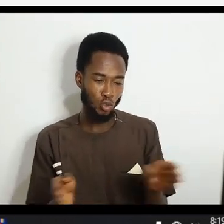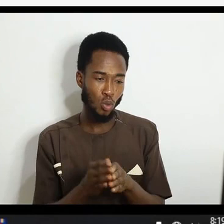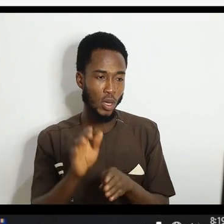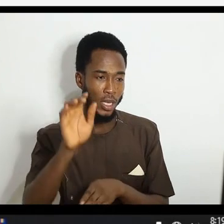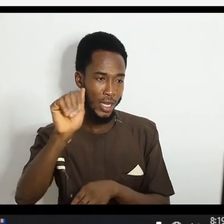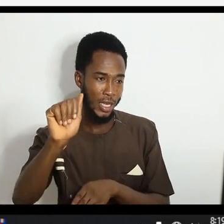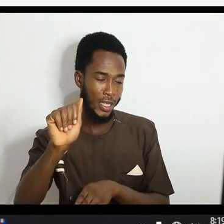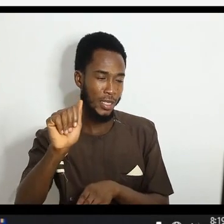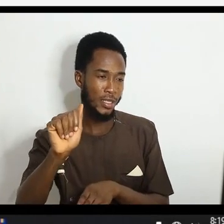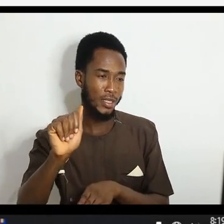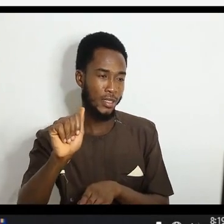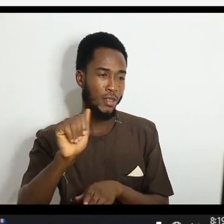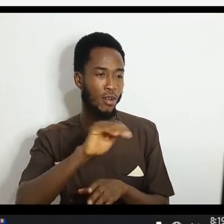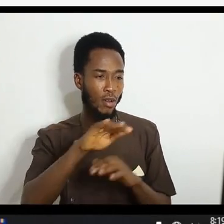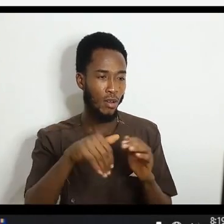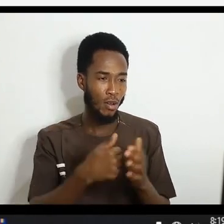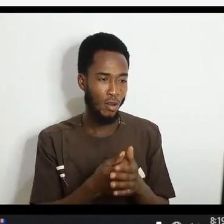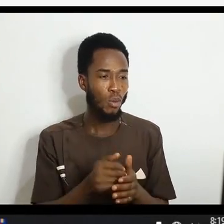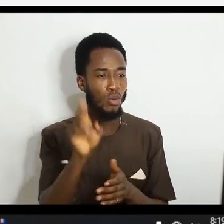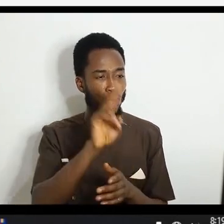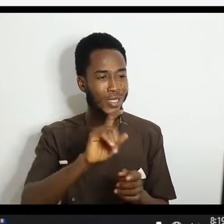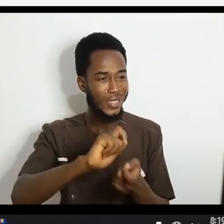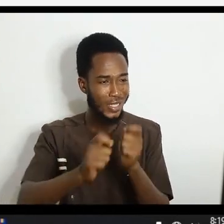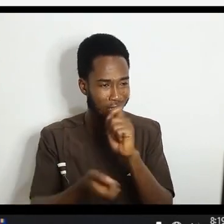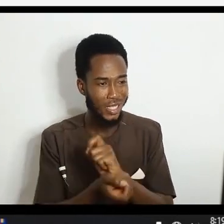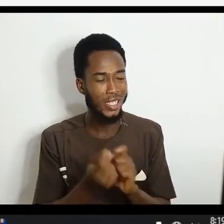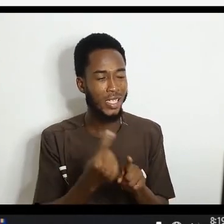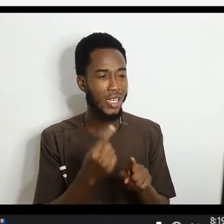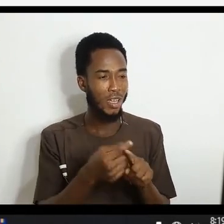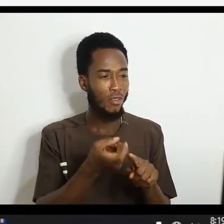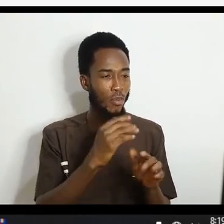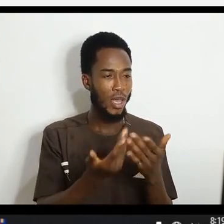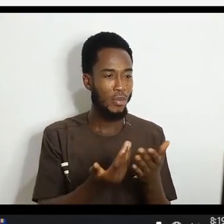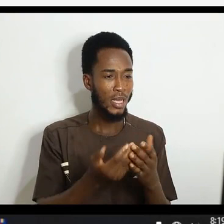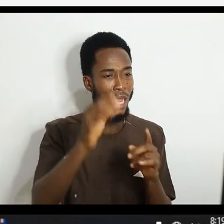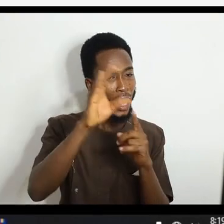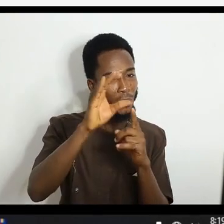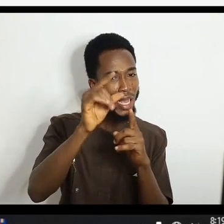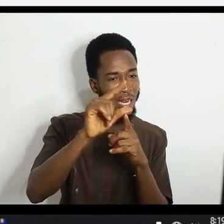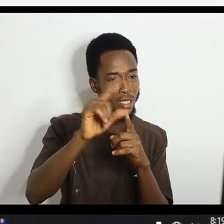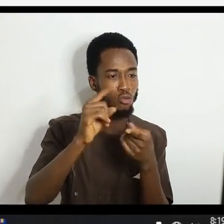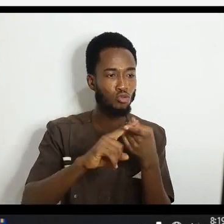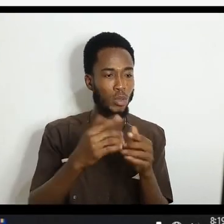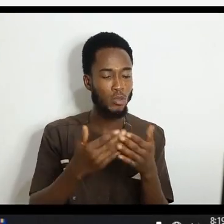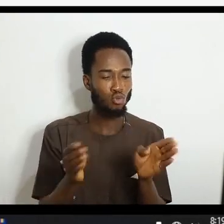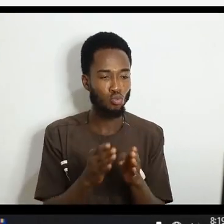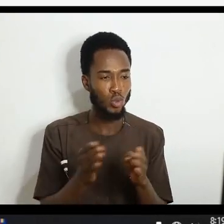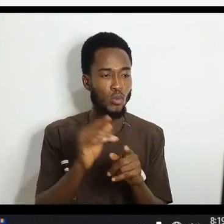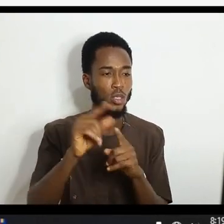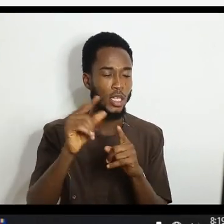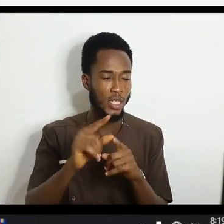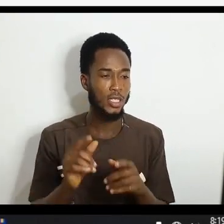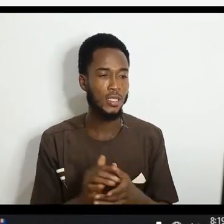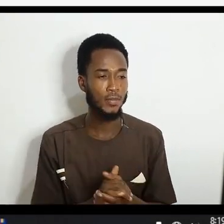the capital and the small here, is used to change text from uppercase to lowercase. Like